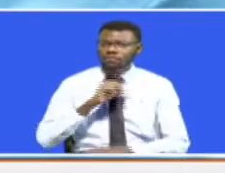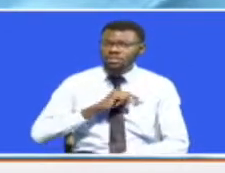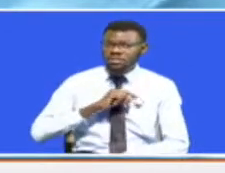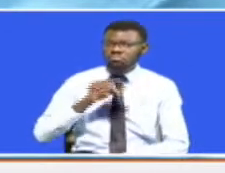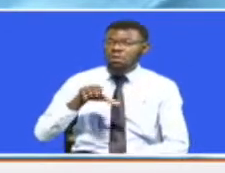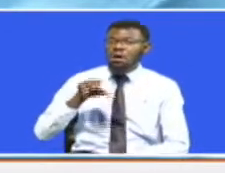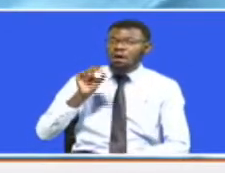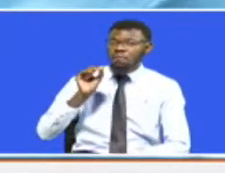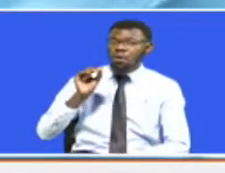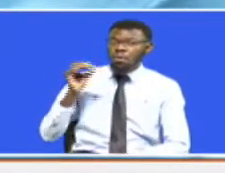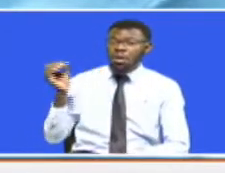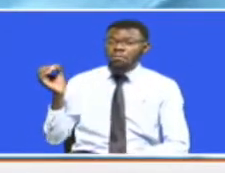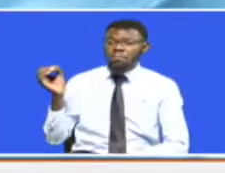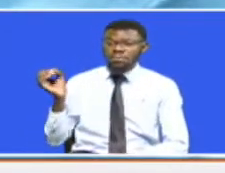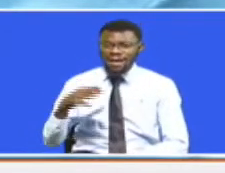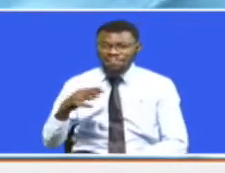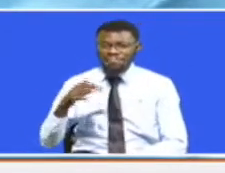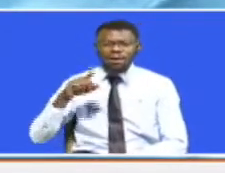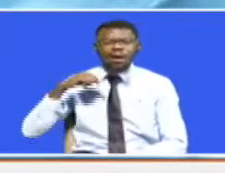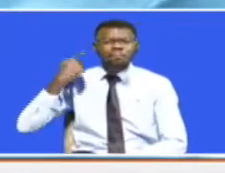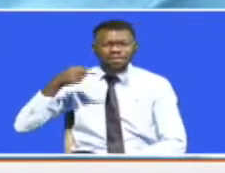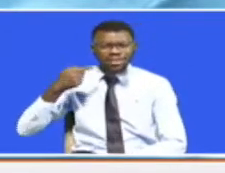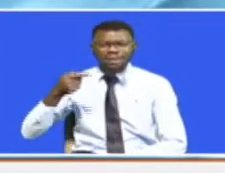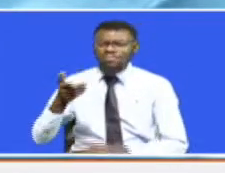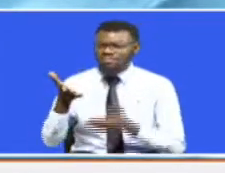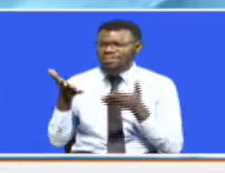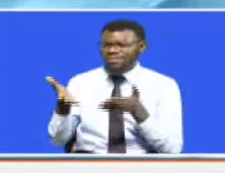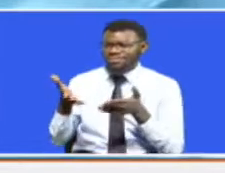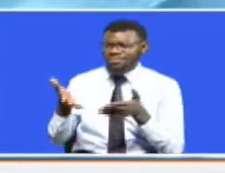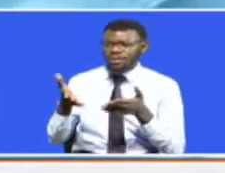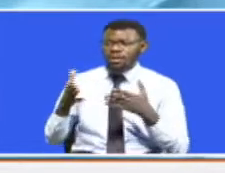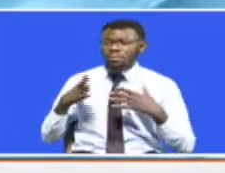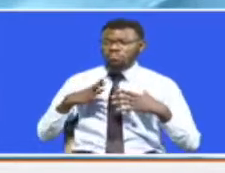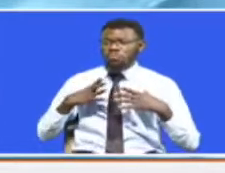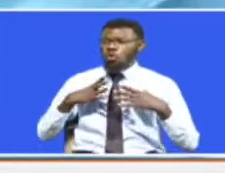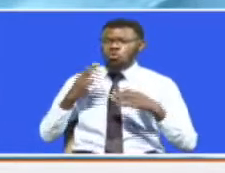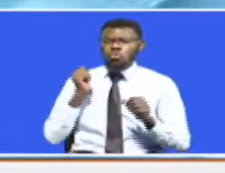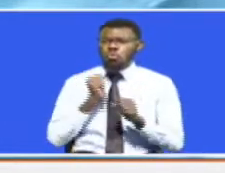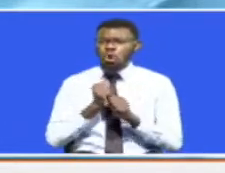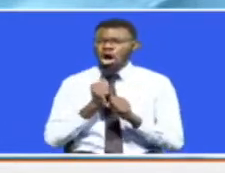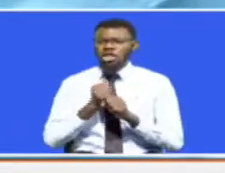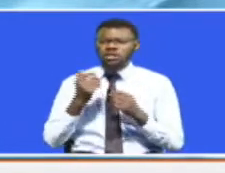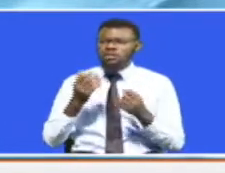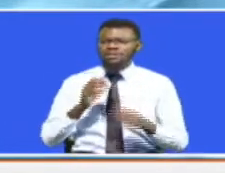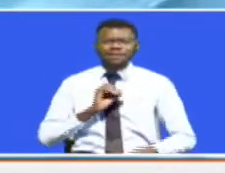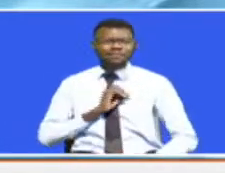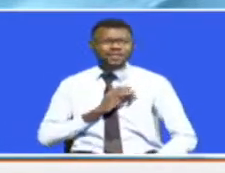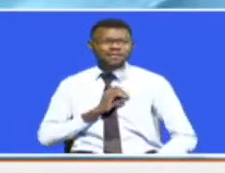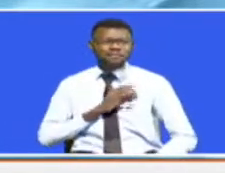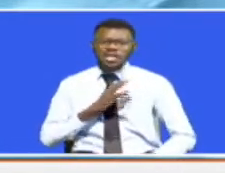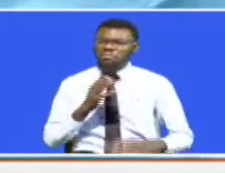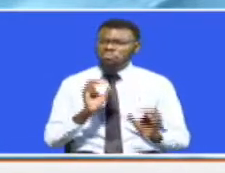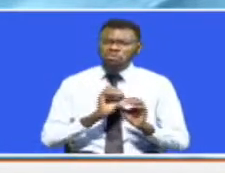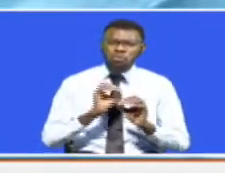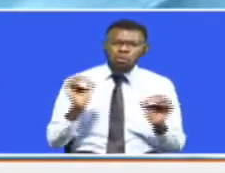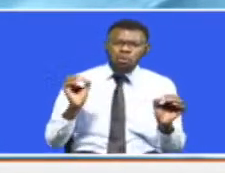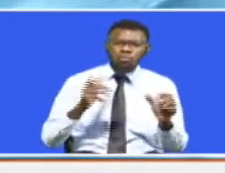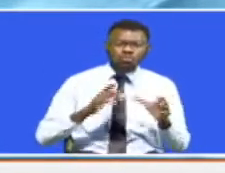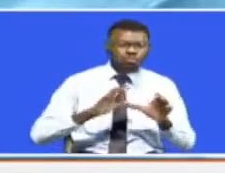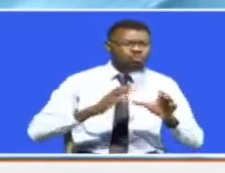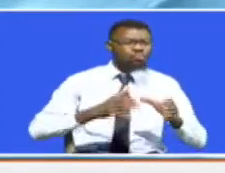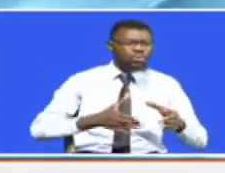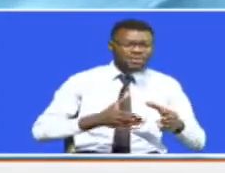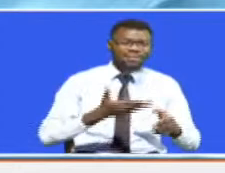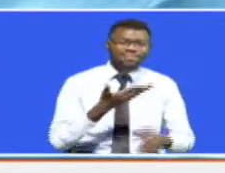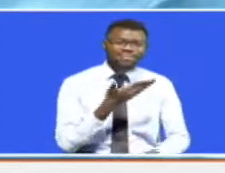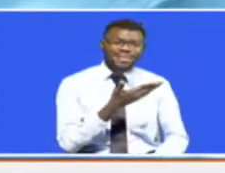City, brewers of these illegal drinks are operating with impunity, not minding the dangers they bring to the community.